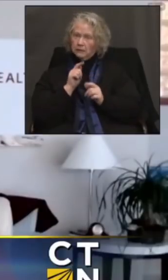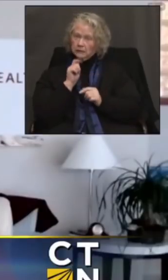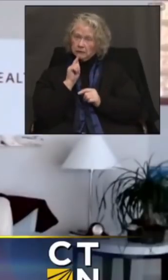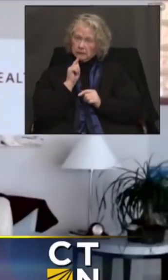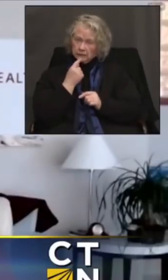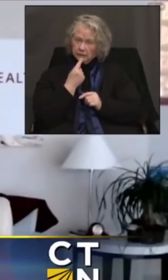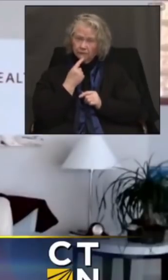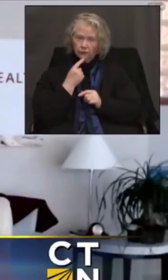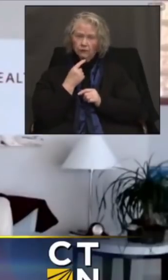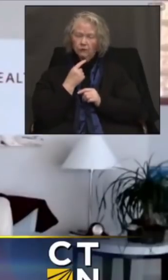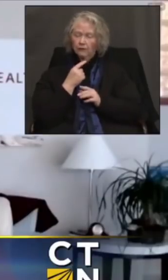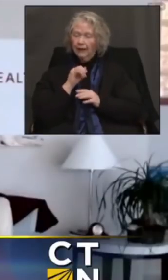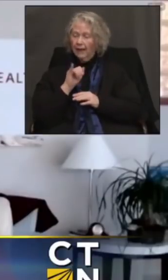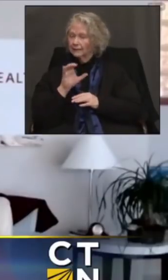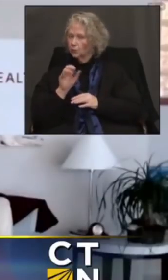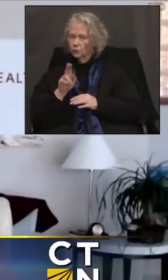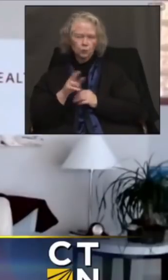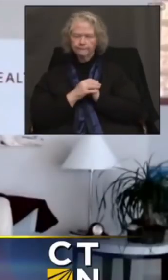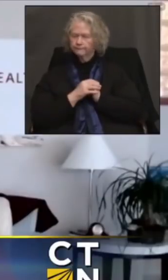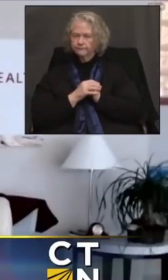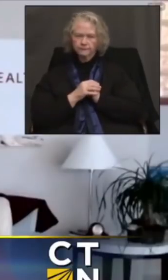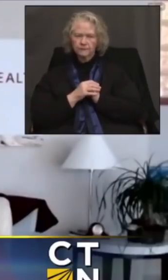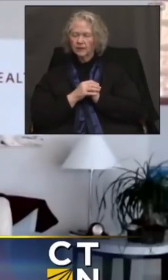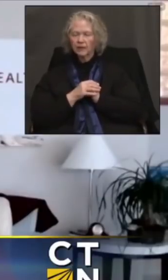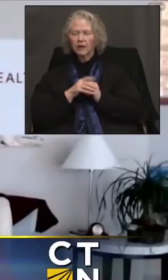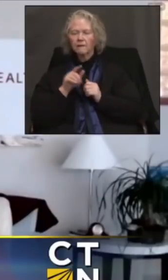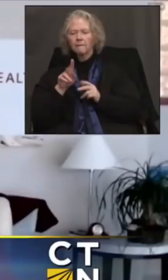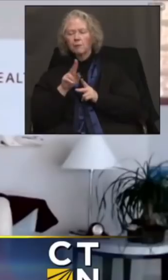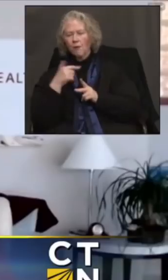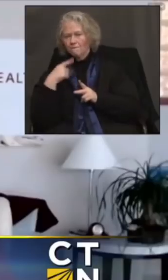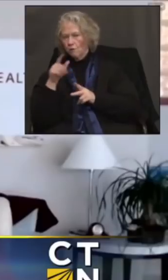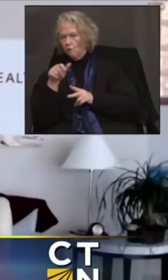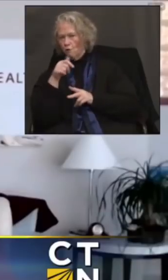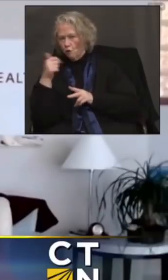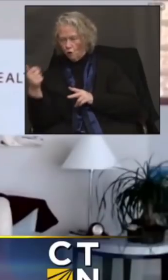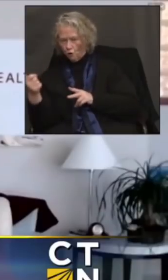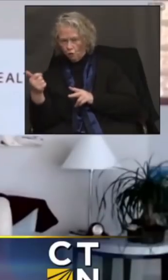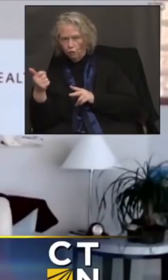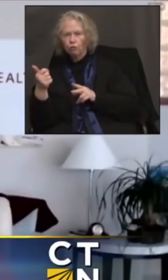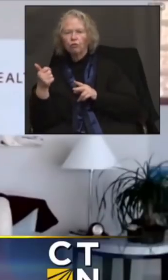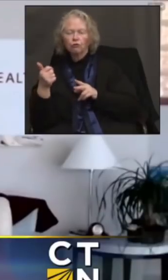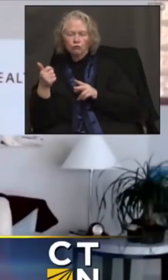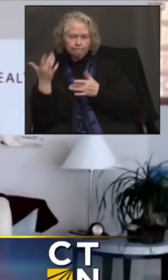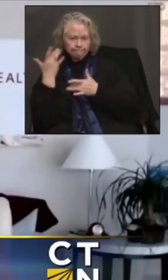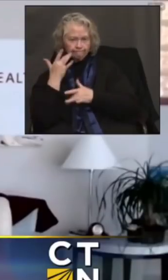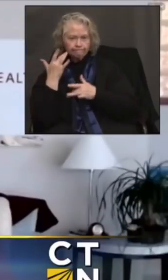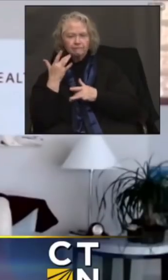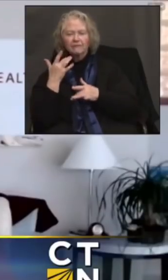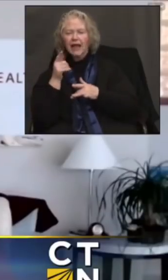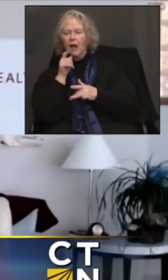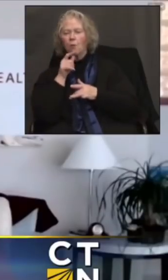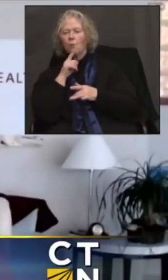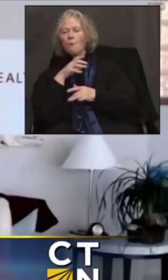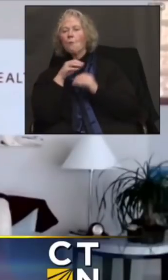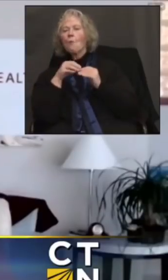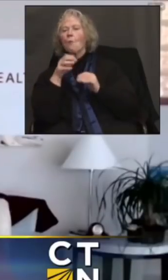ill. We're seeing those with a lot of comorbidities and in higher age groups are the ones that are critically